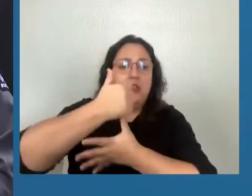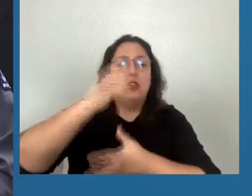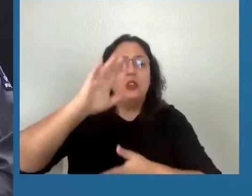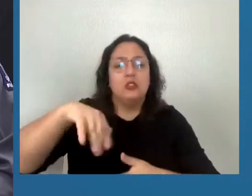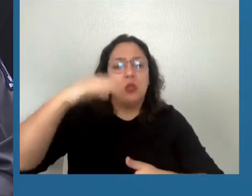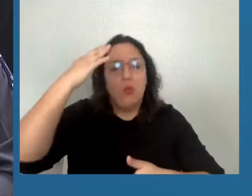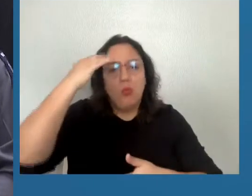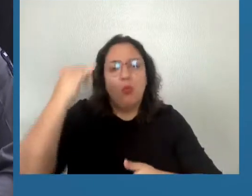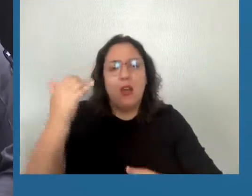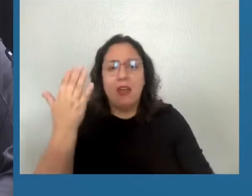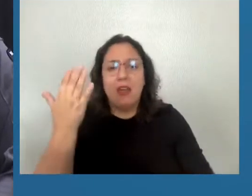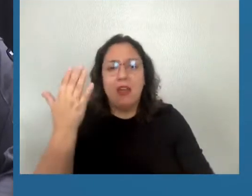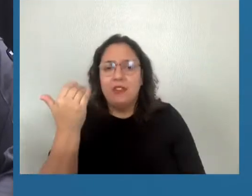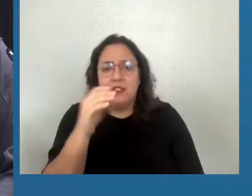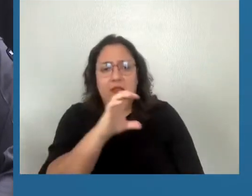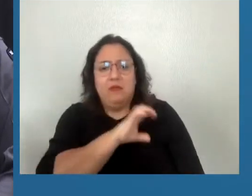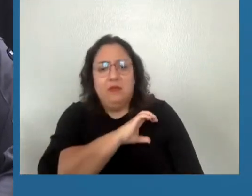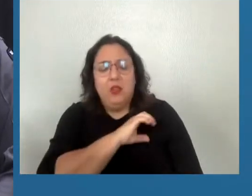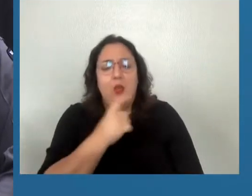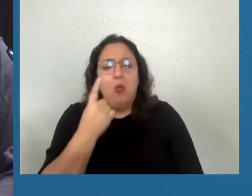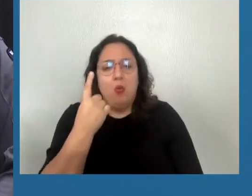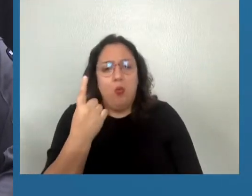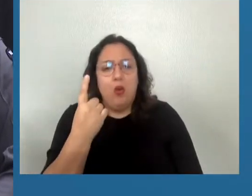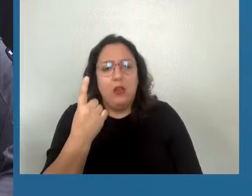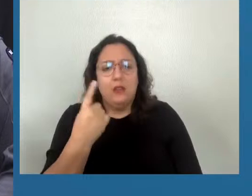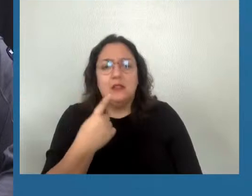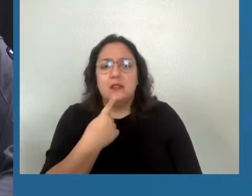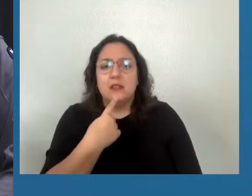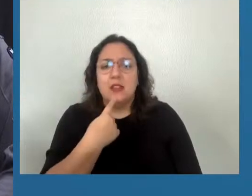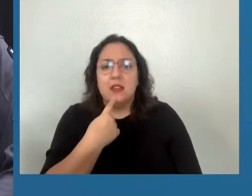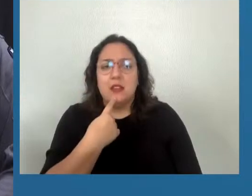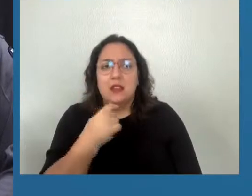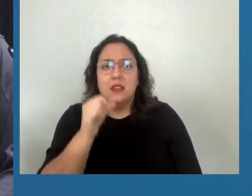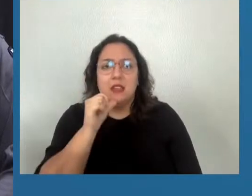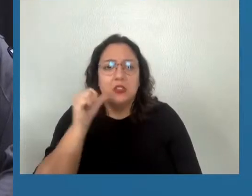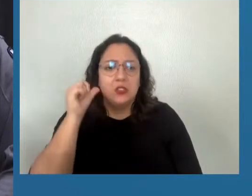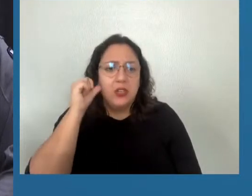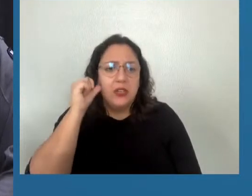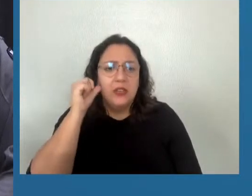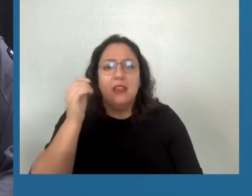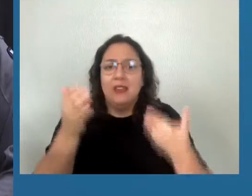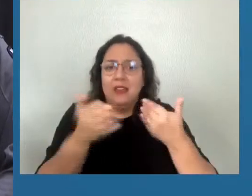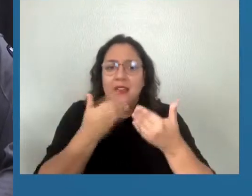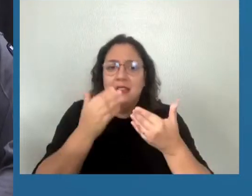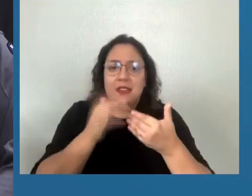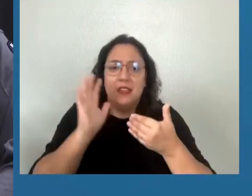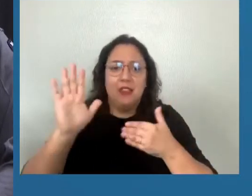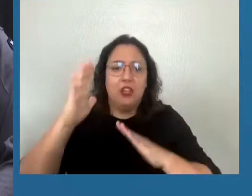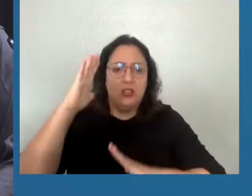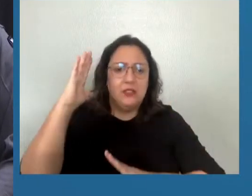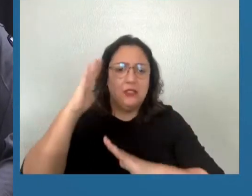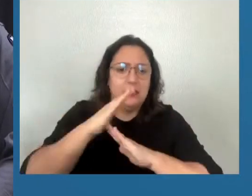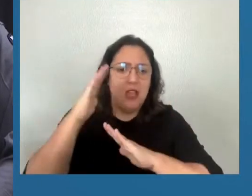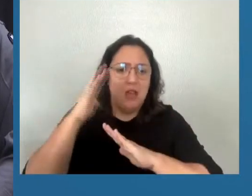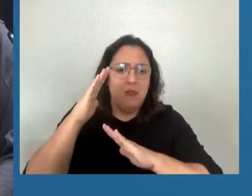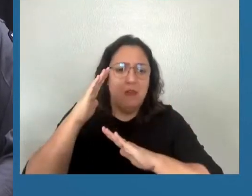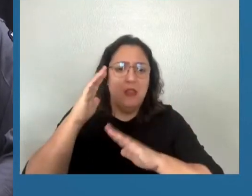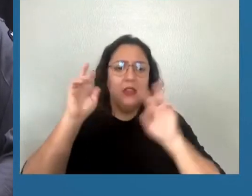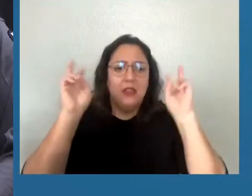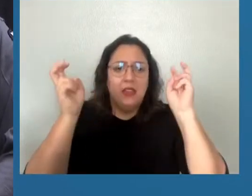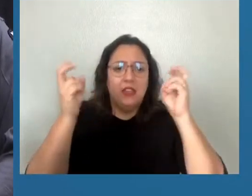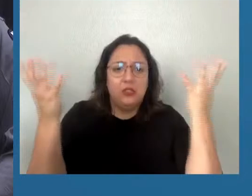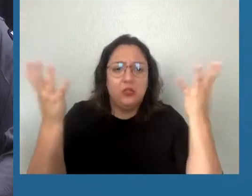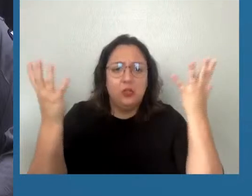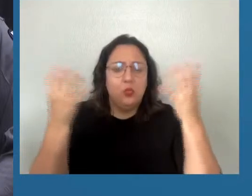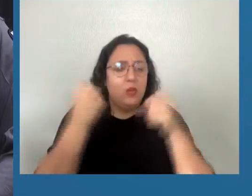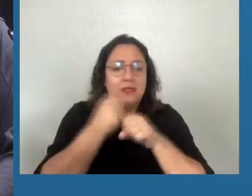including, and there was an officer who was there, said yesterday that easily their top issue is safety. It's not about the money,